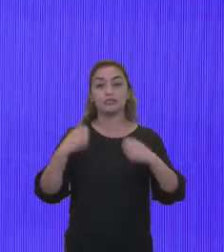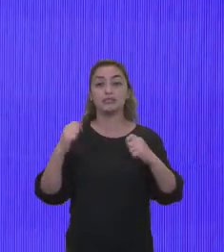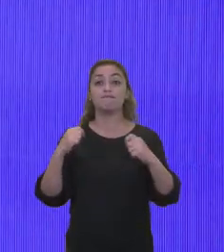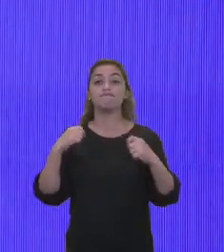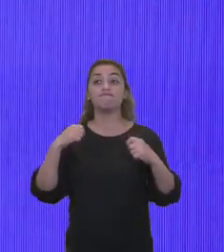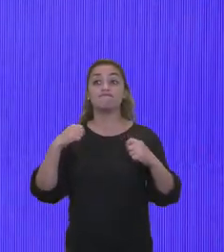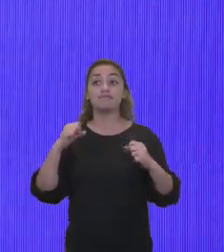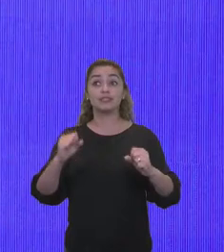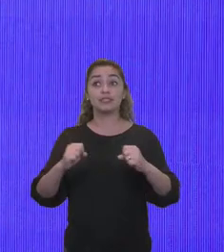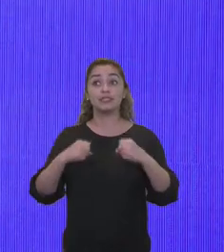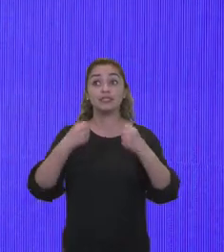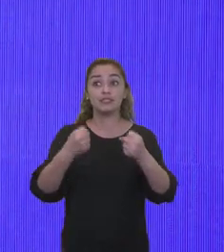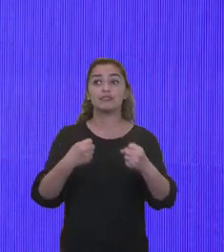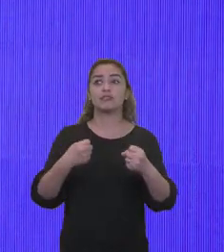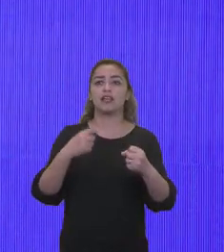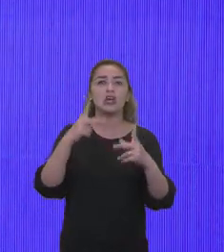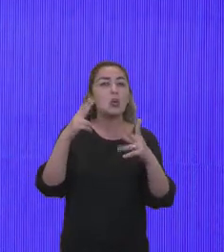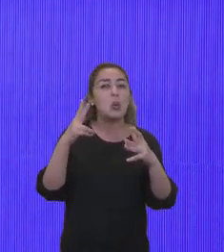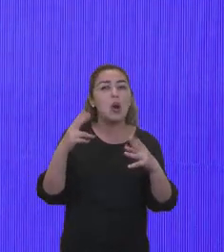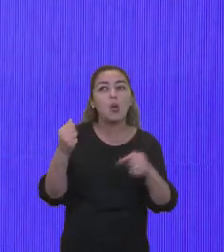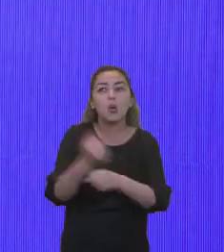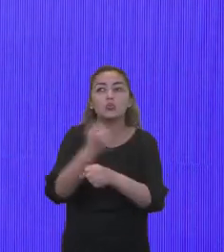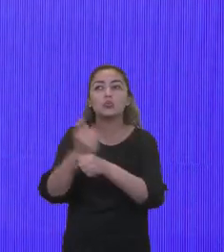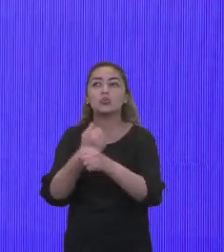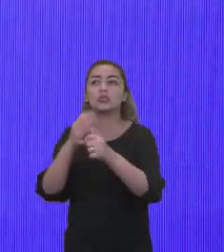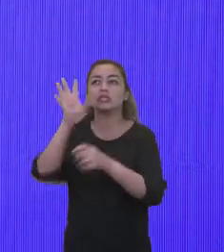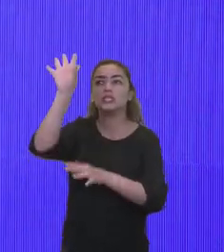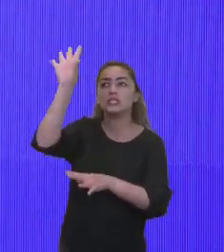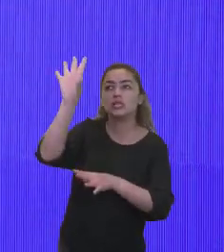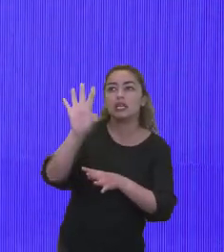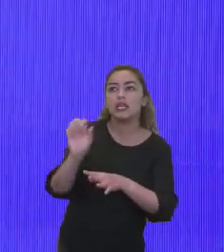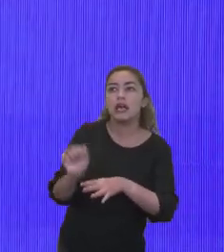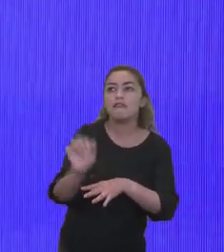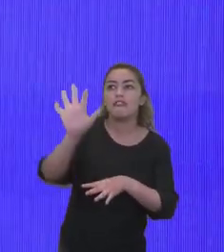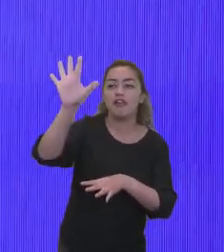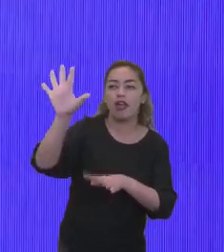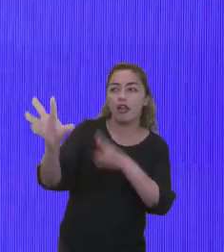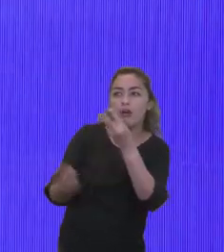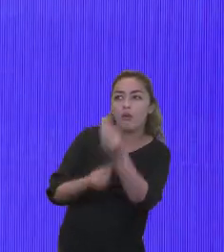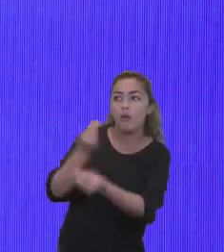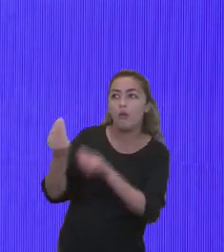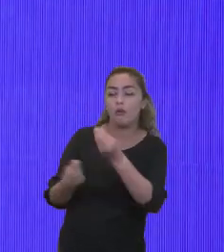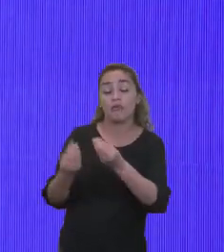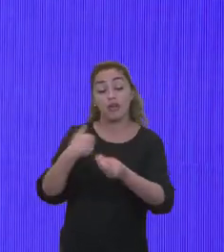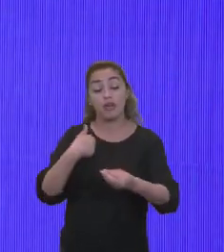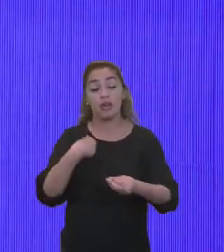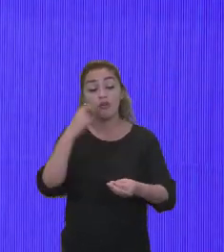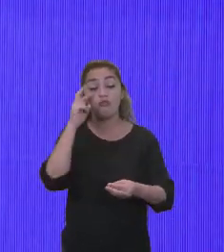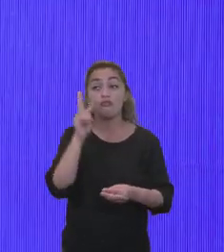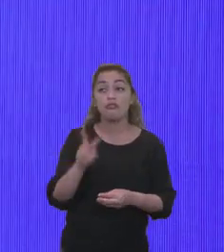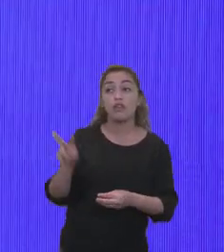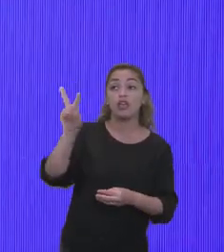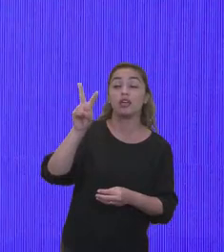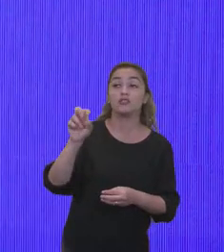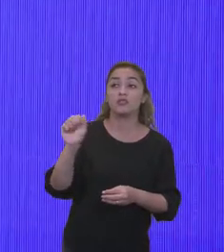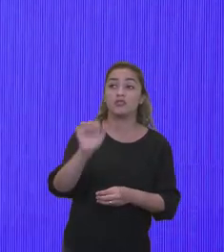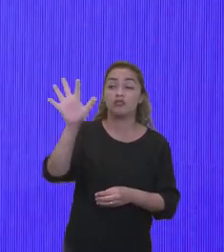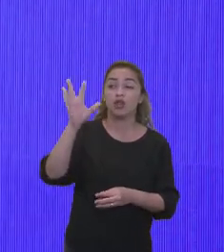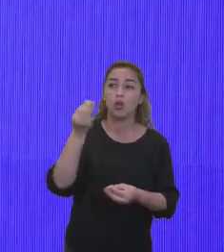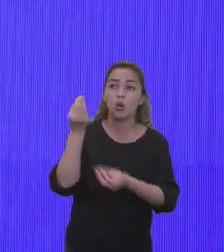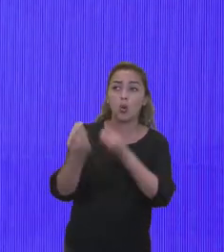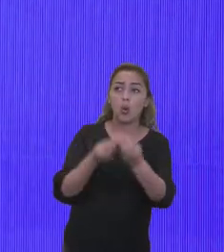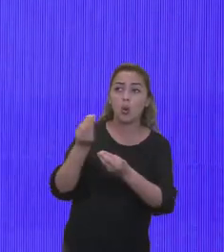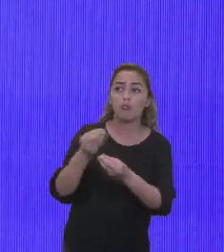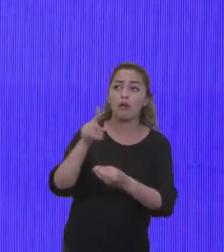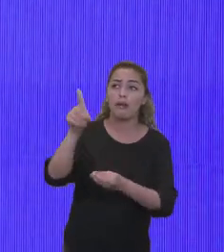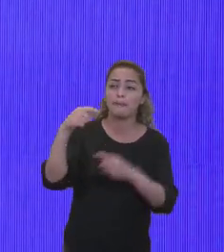to be able to build these models. And I would like to close by saying that I see the slum as a great platform, that we